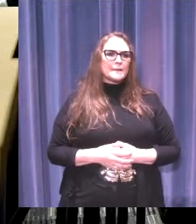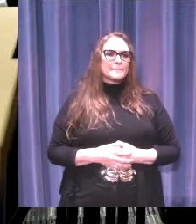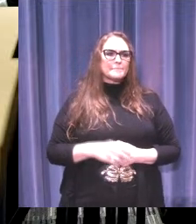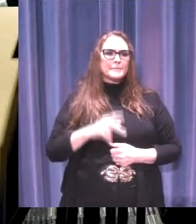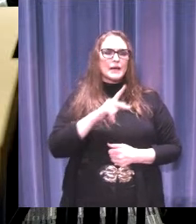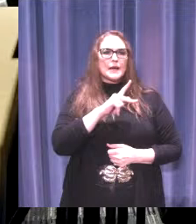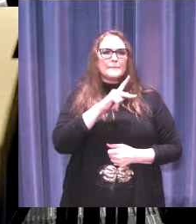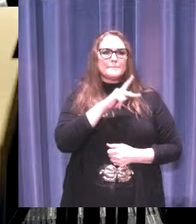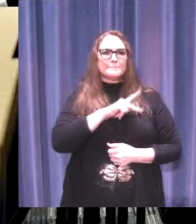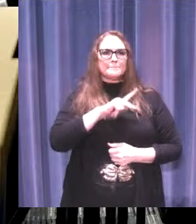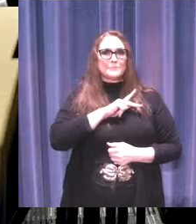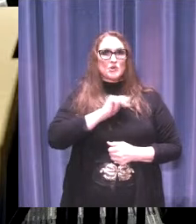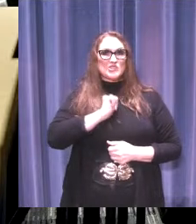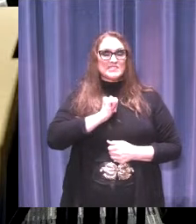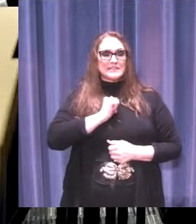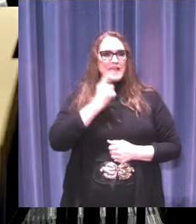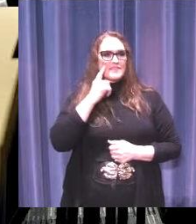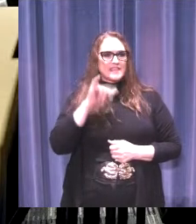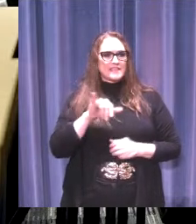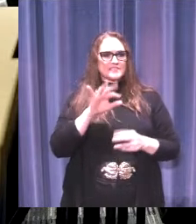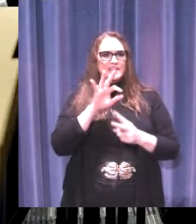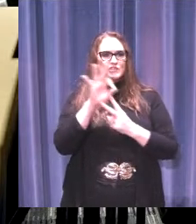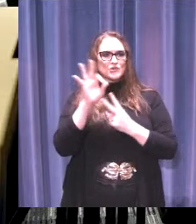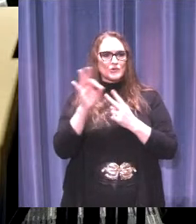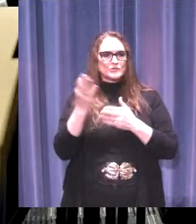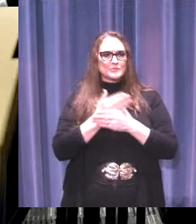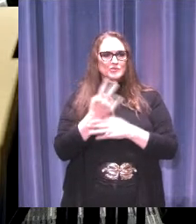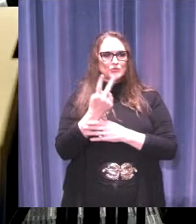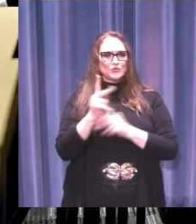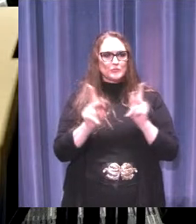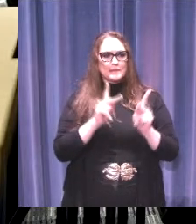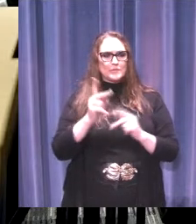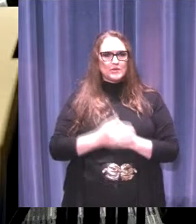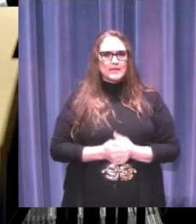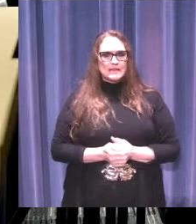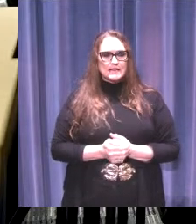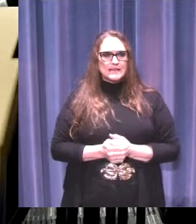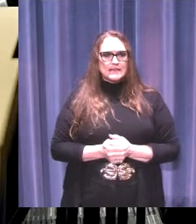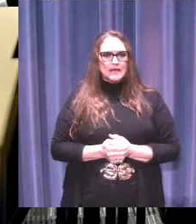Personally, I think this choice was between two people